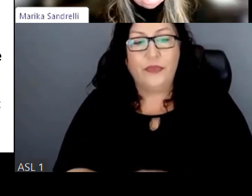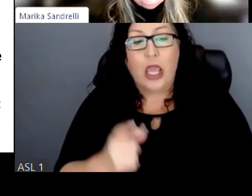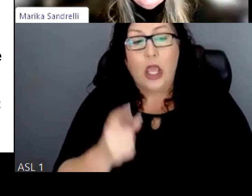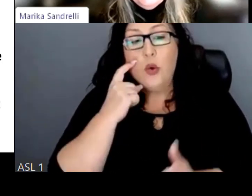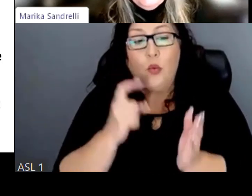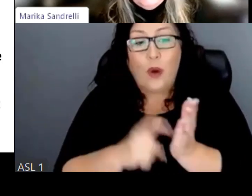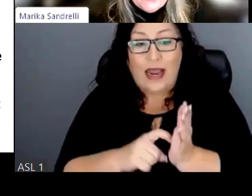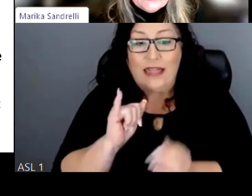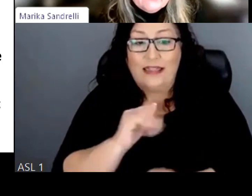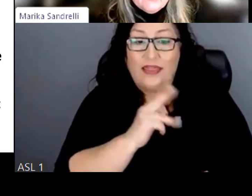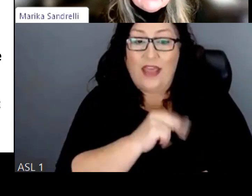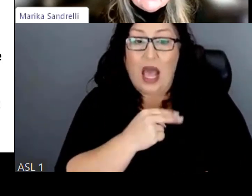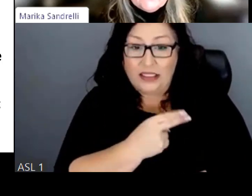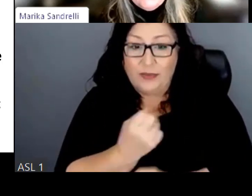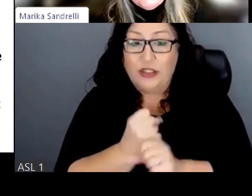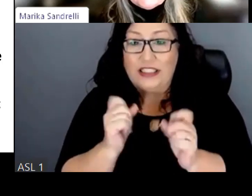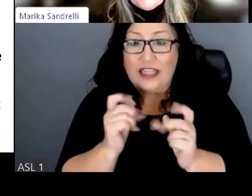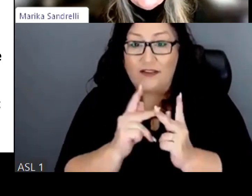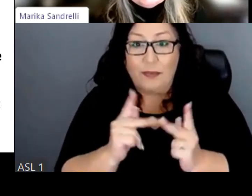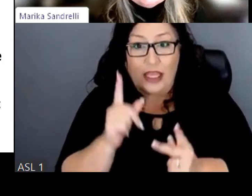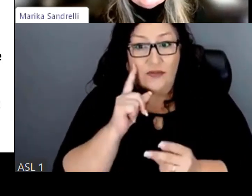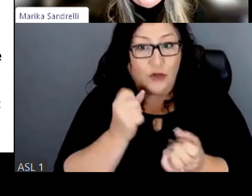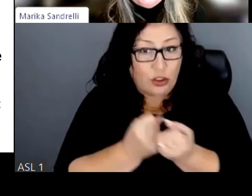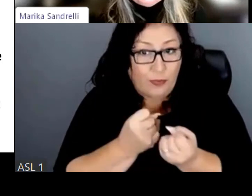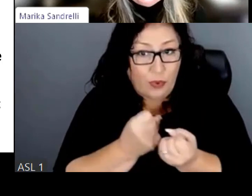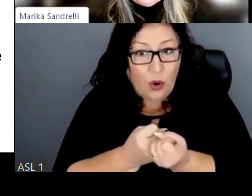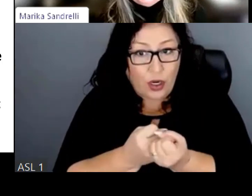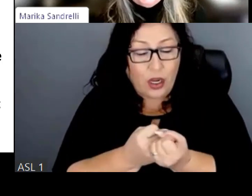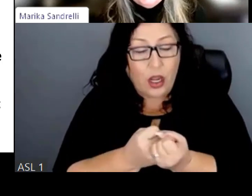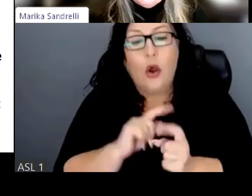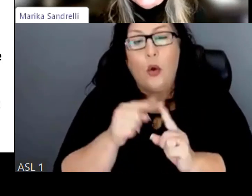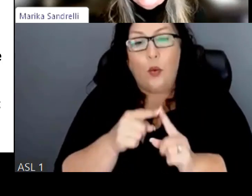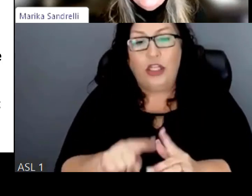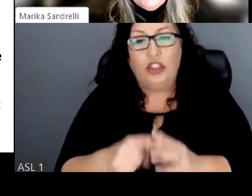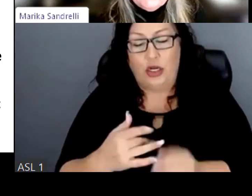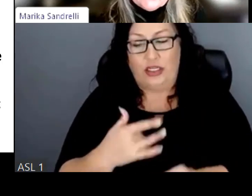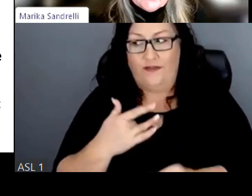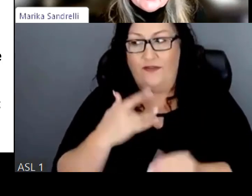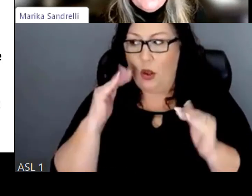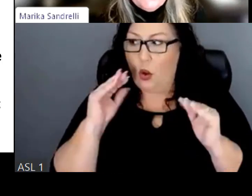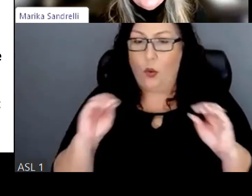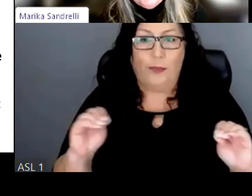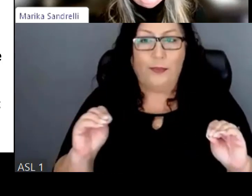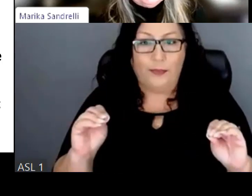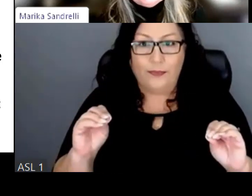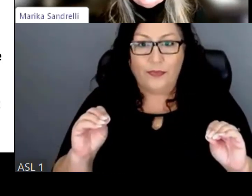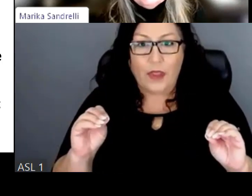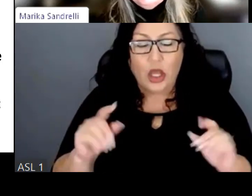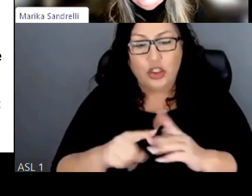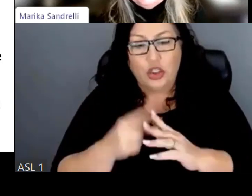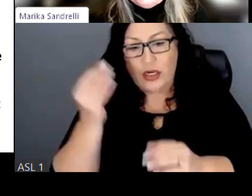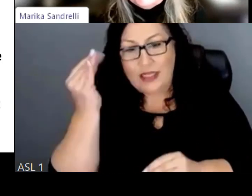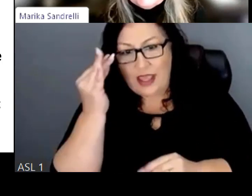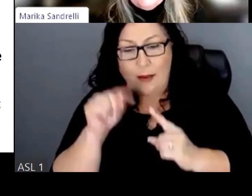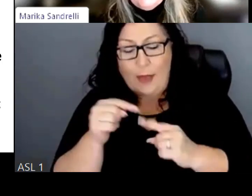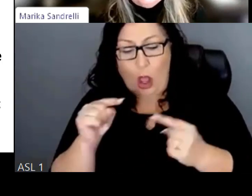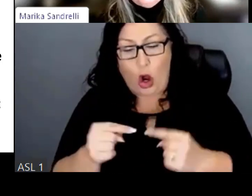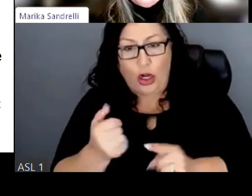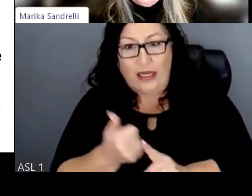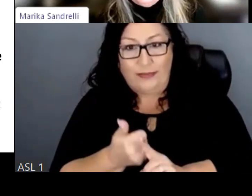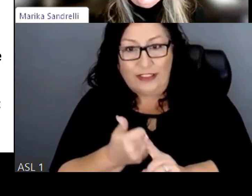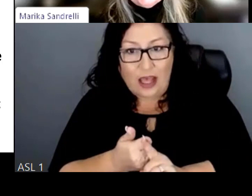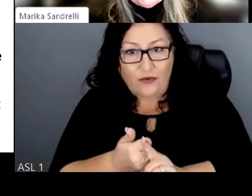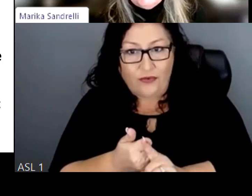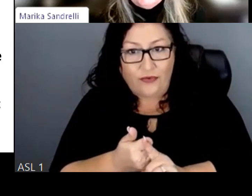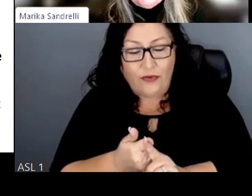feels. He recognizes that the hospital is a safe place for support when he starts to feel hopeless and starts thinking